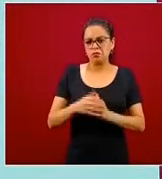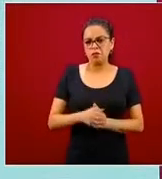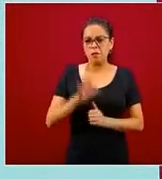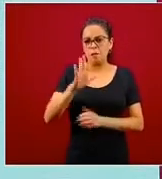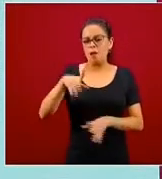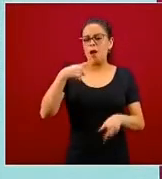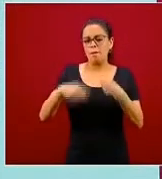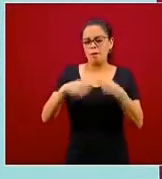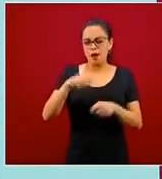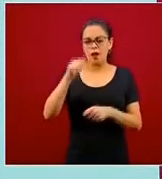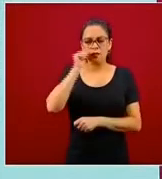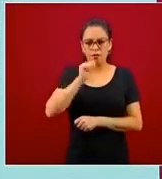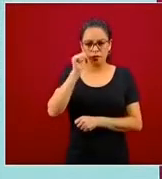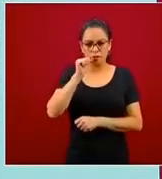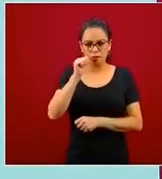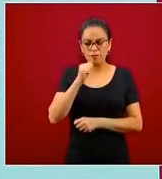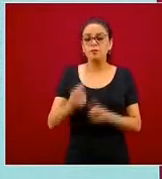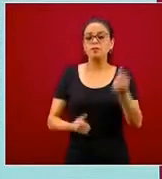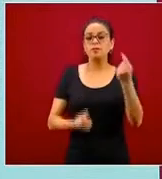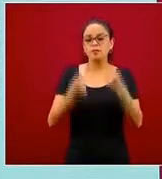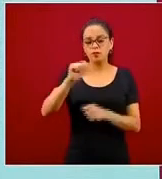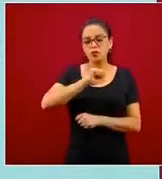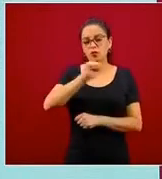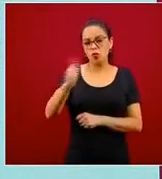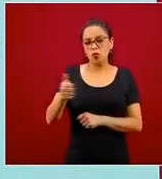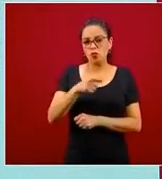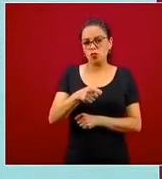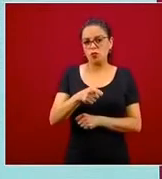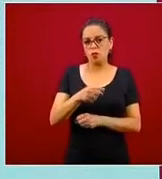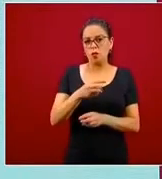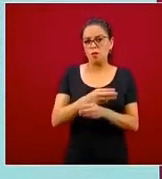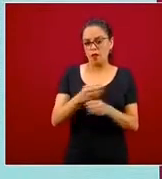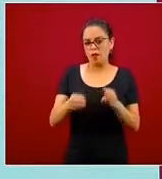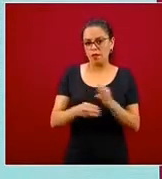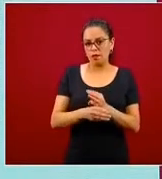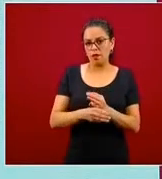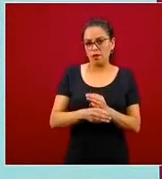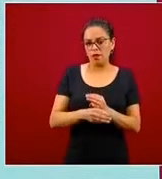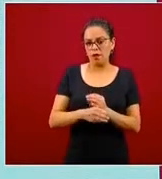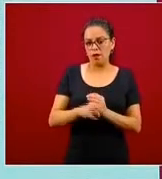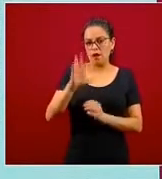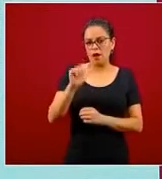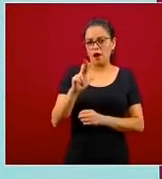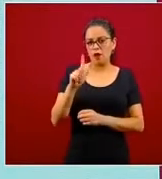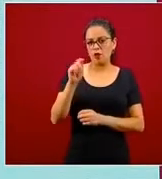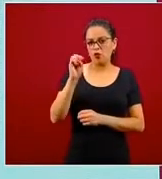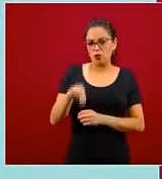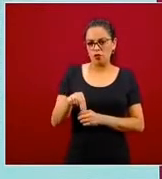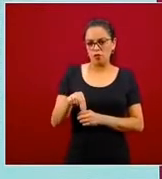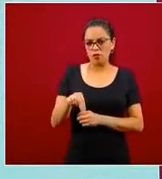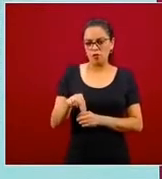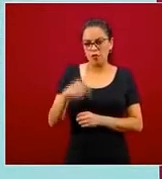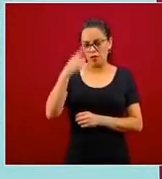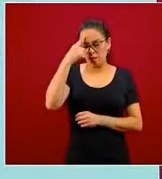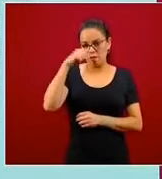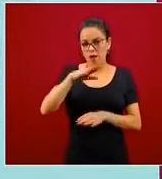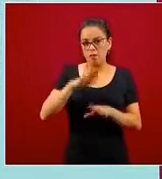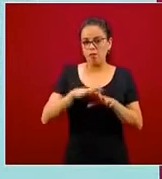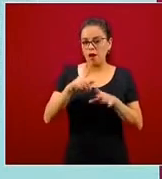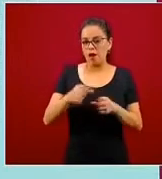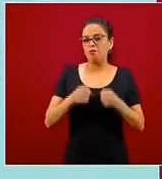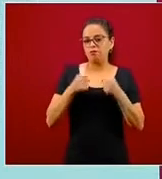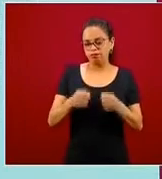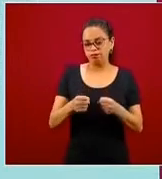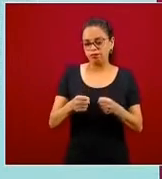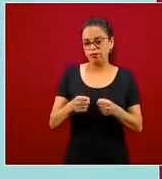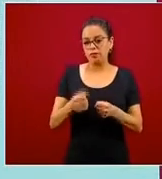material dangerous plástico, material, también but las hay this de otros plastic tipos de container materiales is very de strong. cartón con We also características have some peculiares that de are made of resistencia, y este